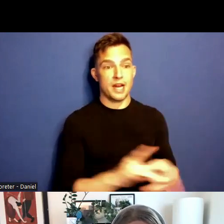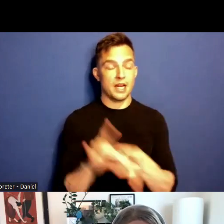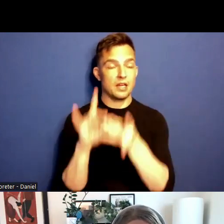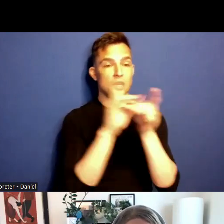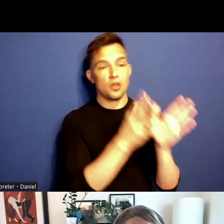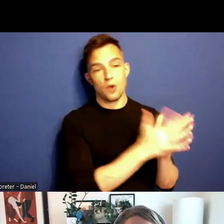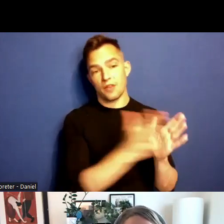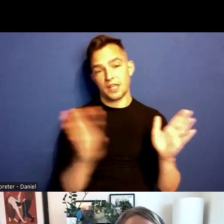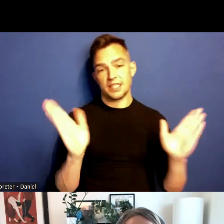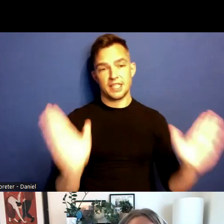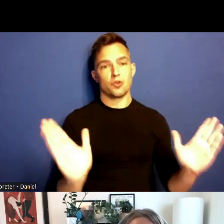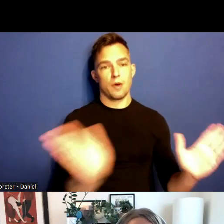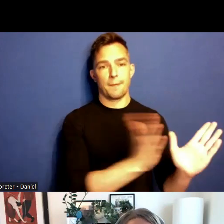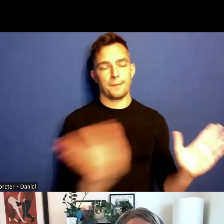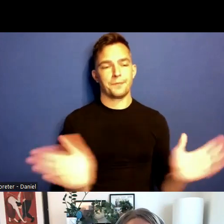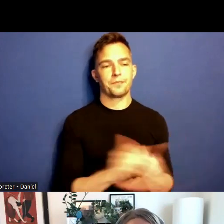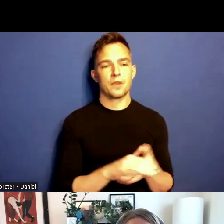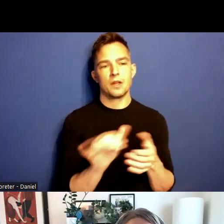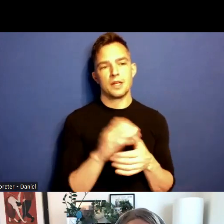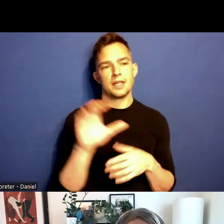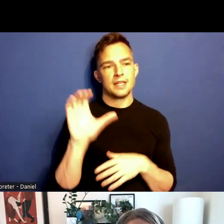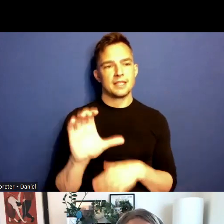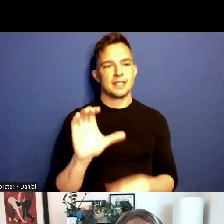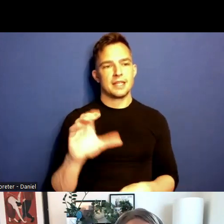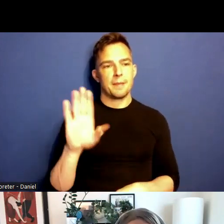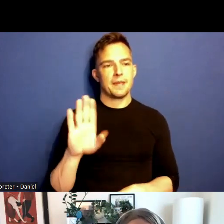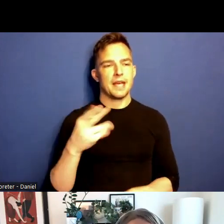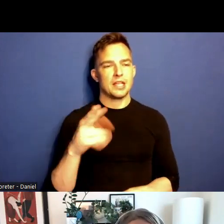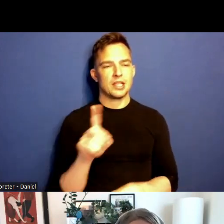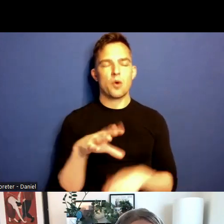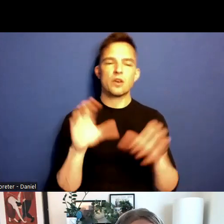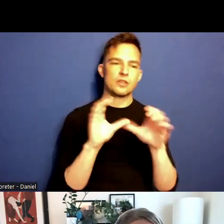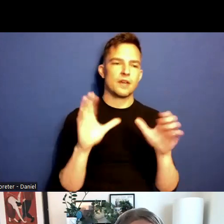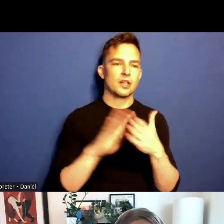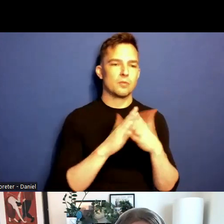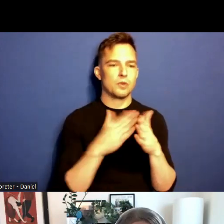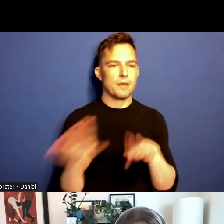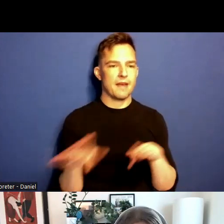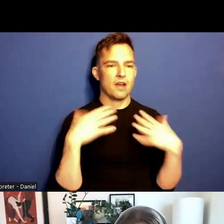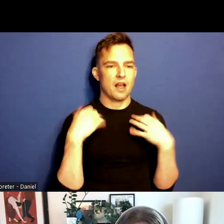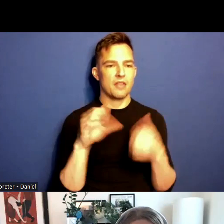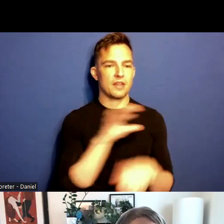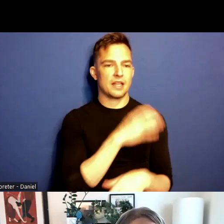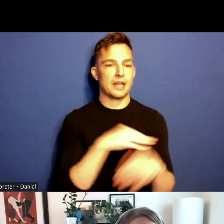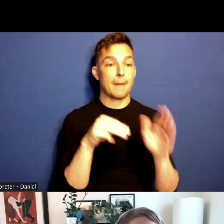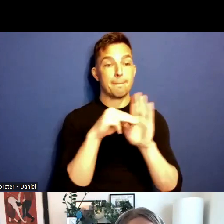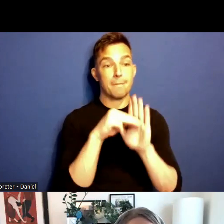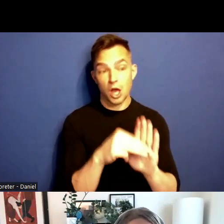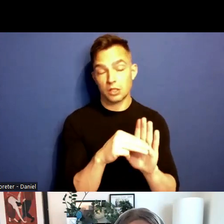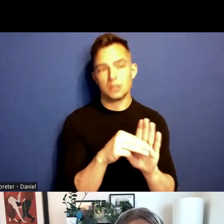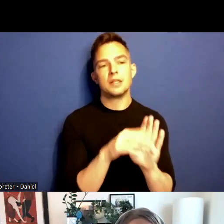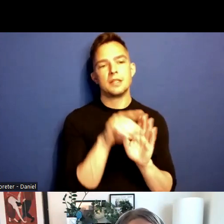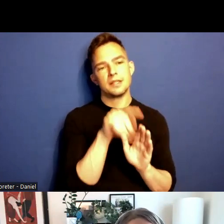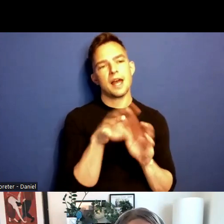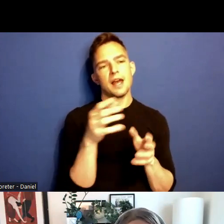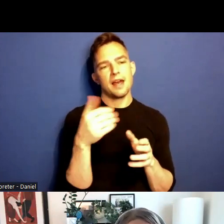continuum. So the CCBHC, or Certified Community Behavioral Health Clinic model, holds